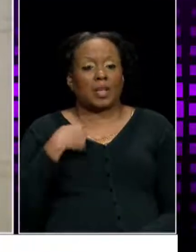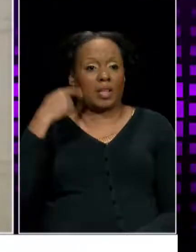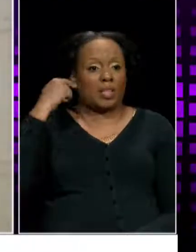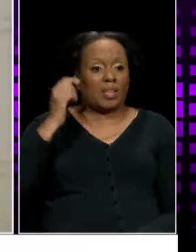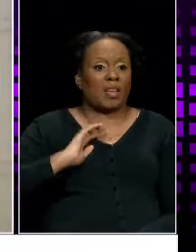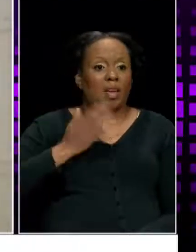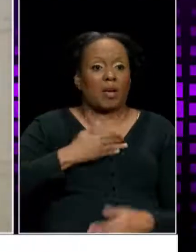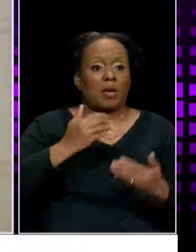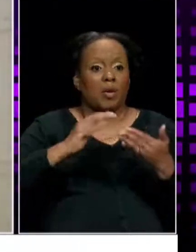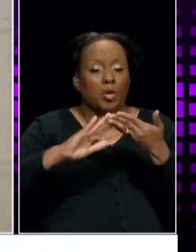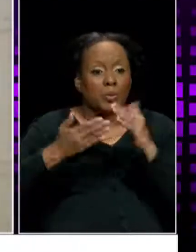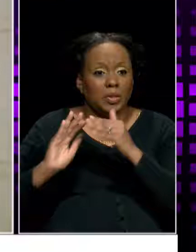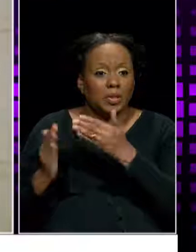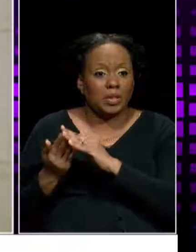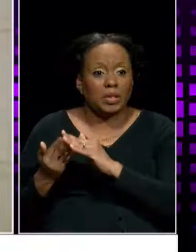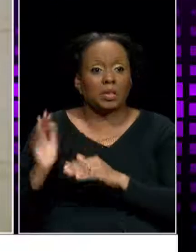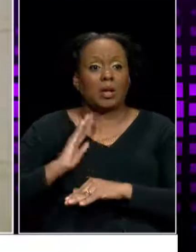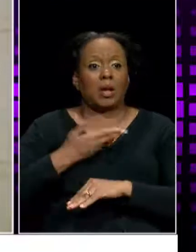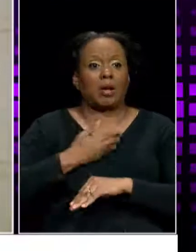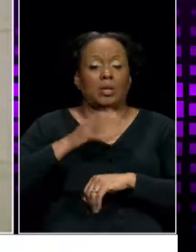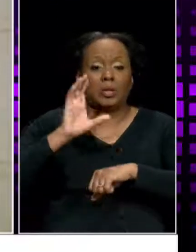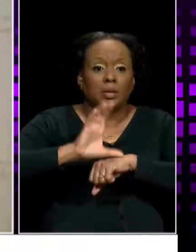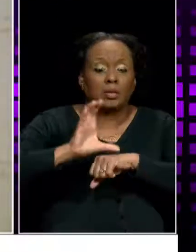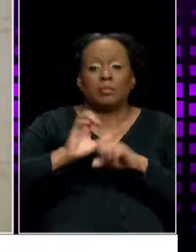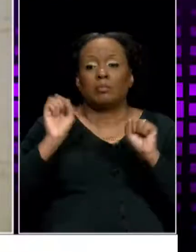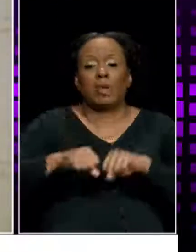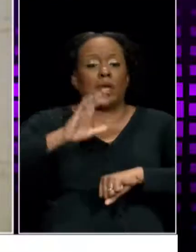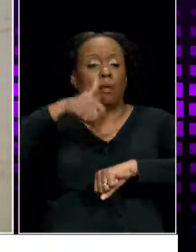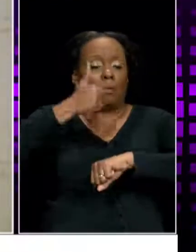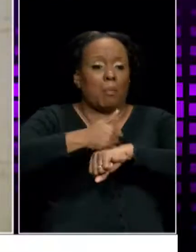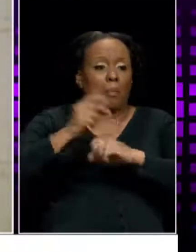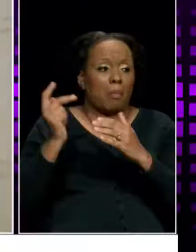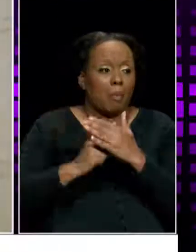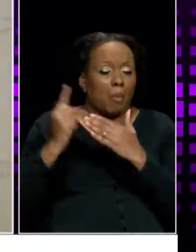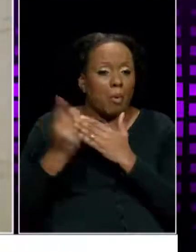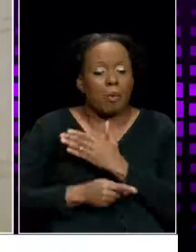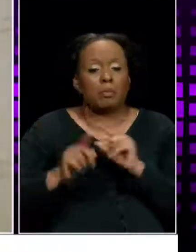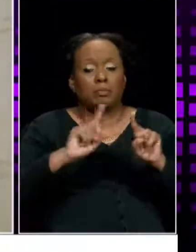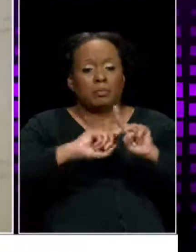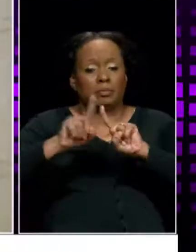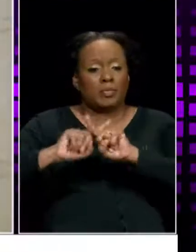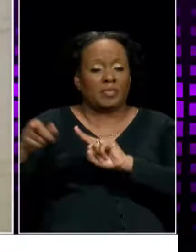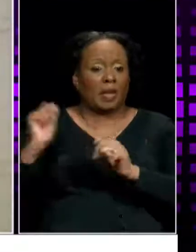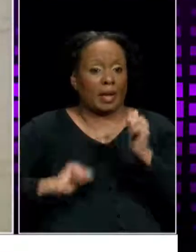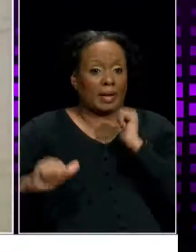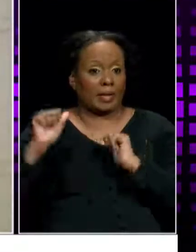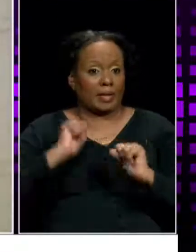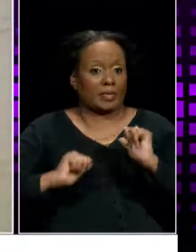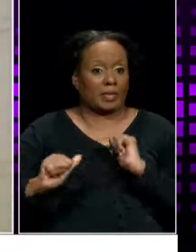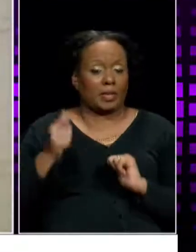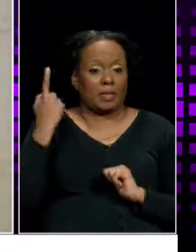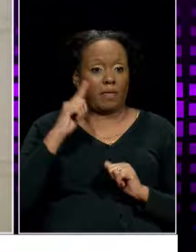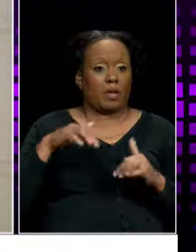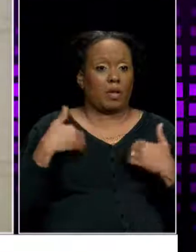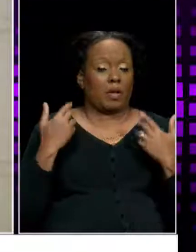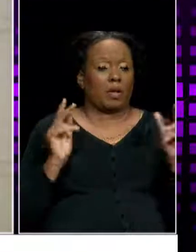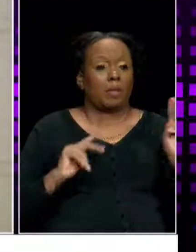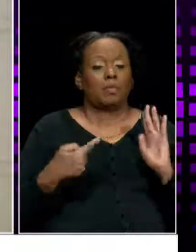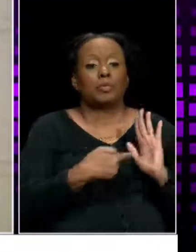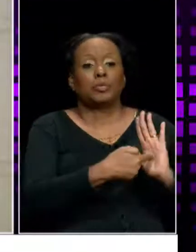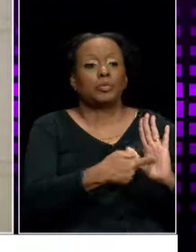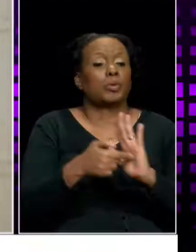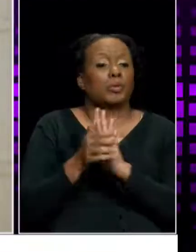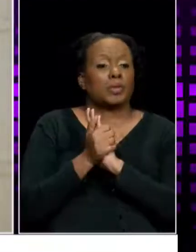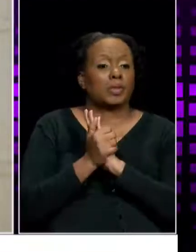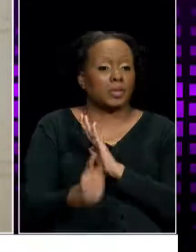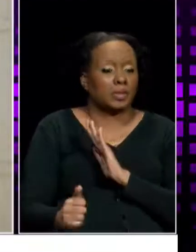churches and stuff like that, we can create programs or we can create different activities that will allow young persons to showcase their talents, that